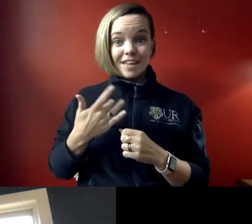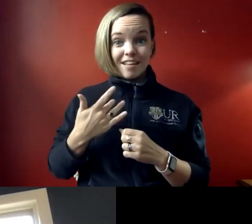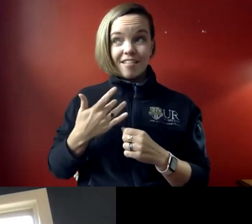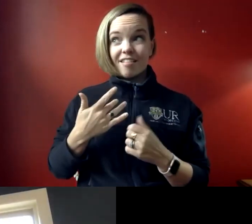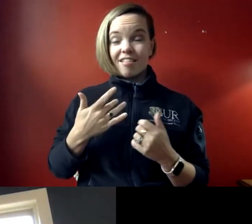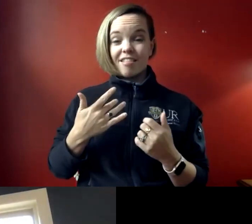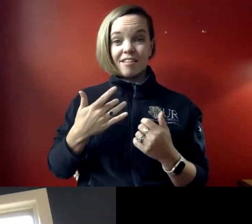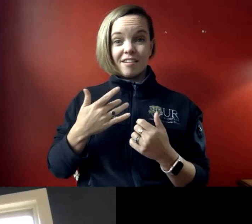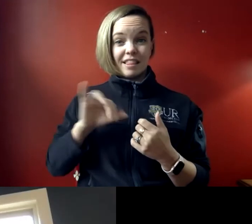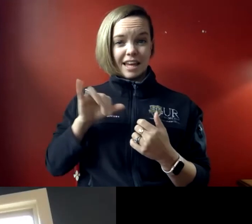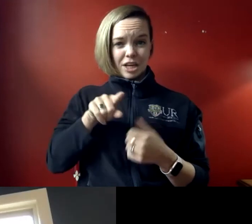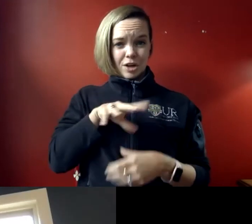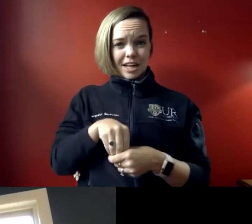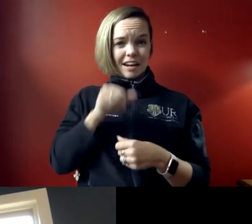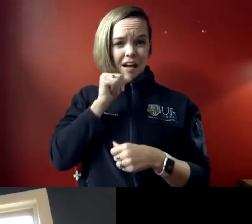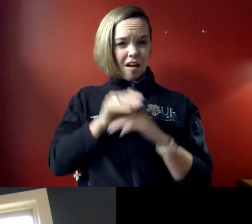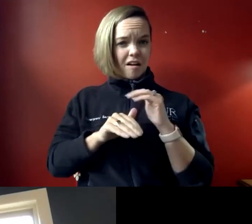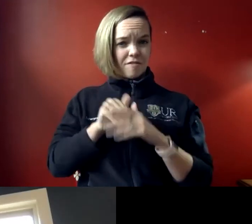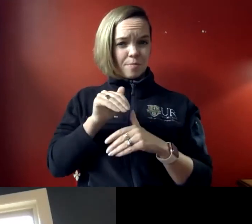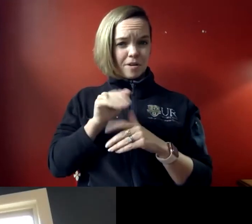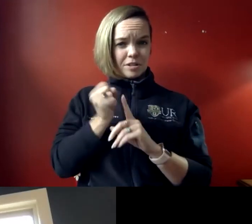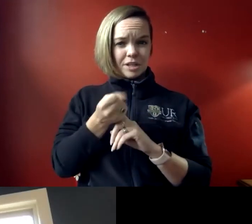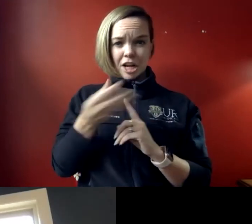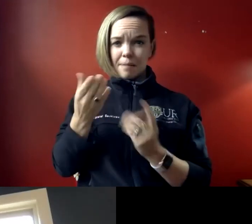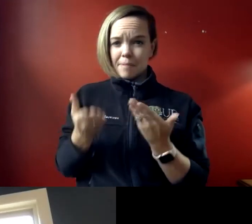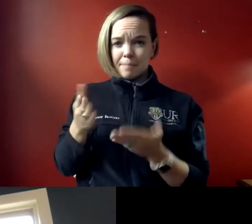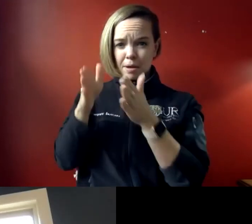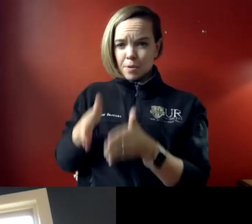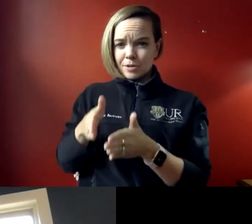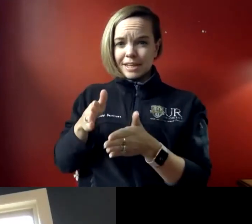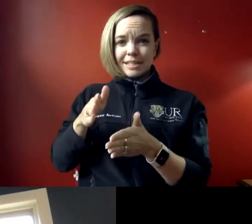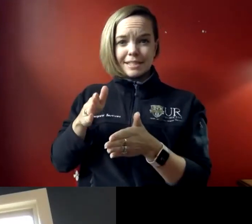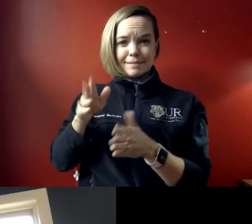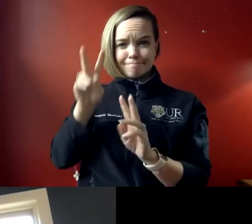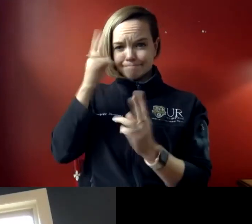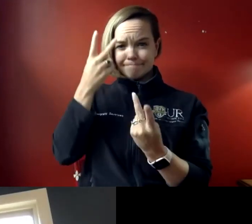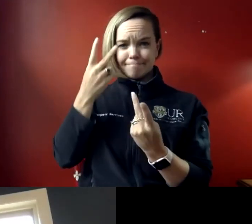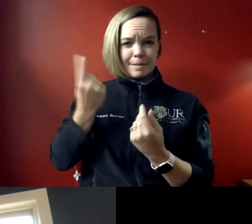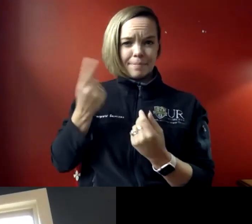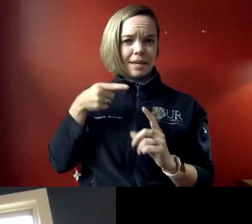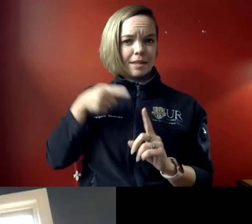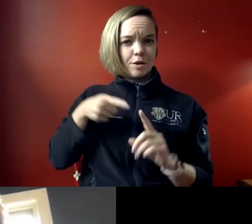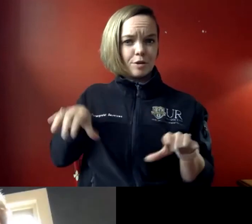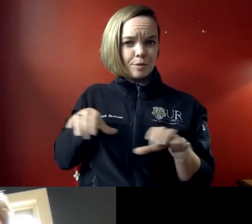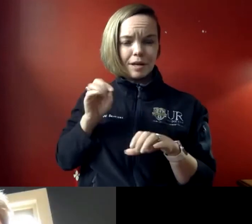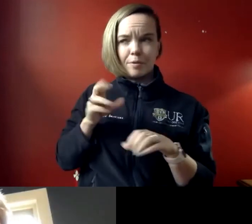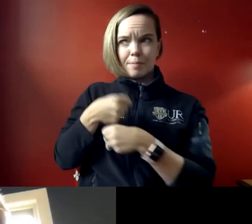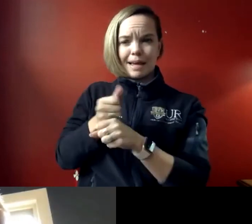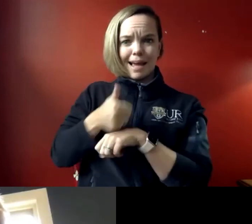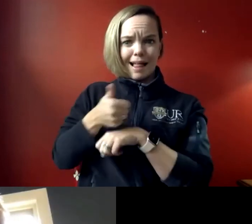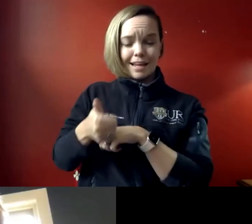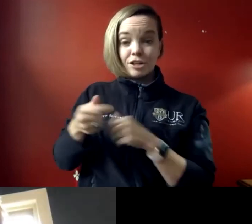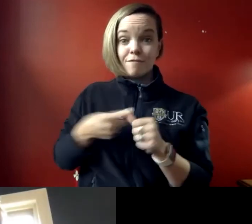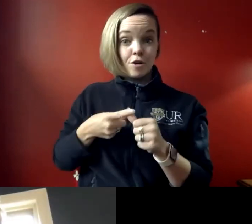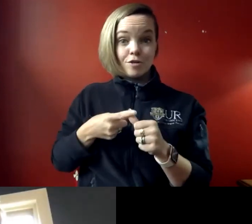uncomfortable situation with someone who might be misinterpreting something that you're doing or is making allegations, the first thing you do is you tell